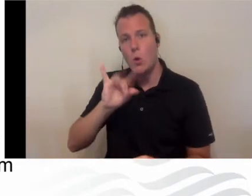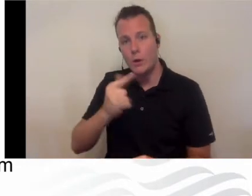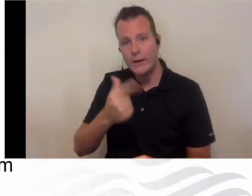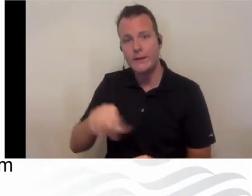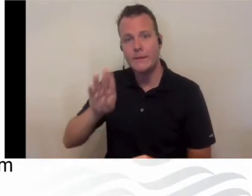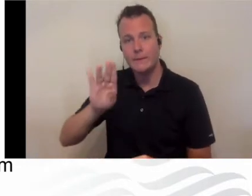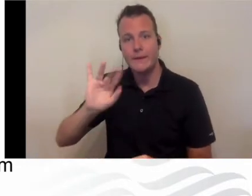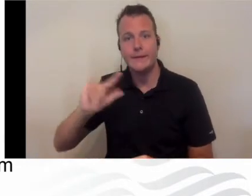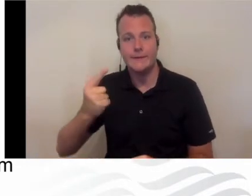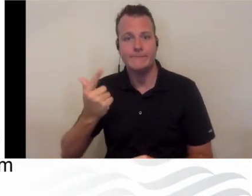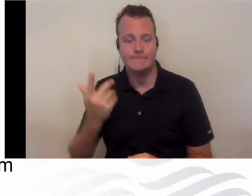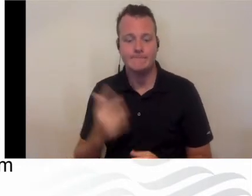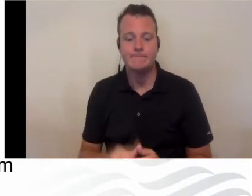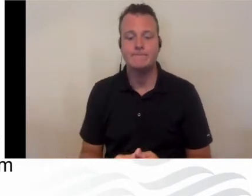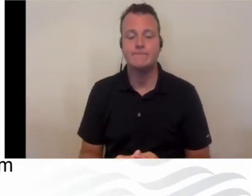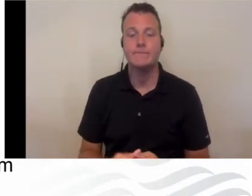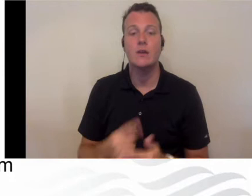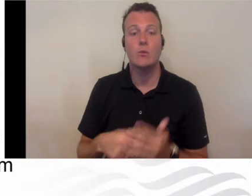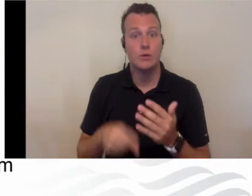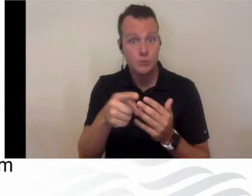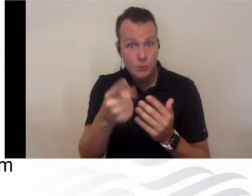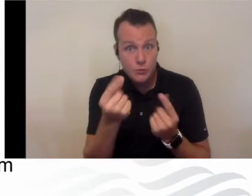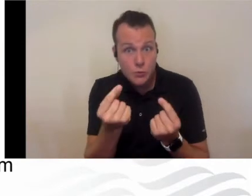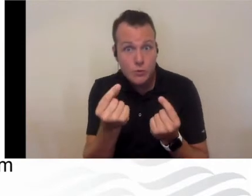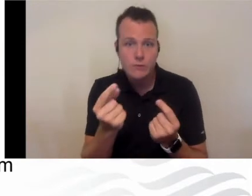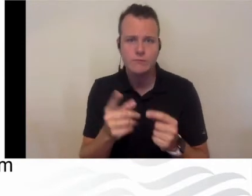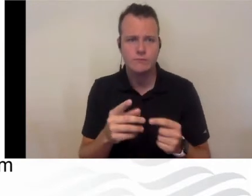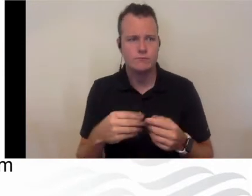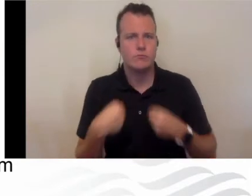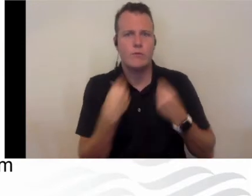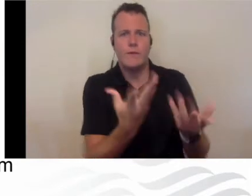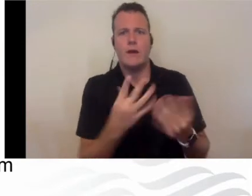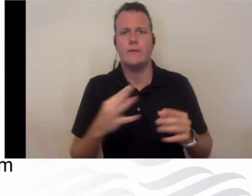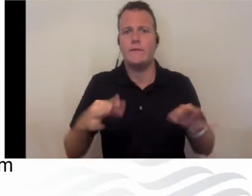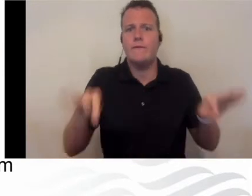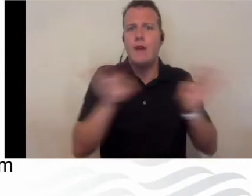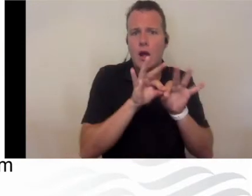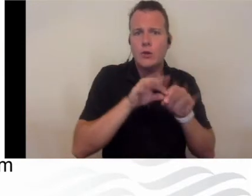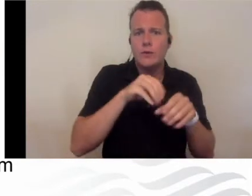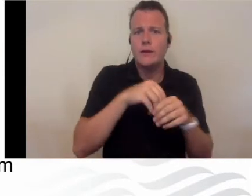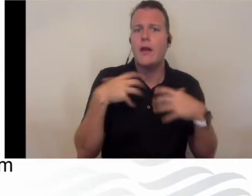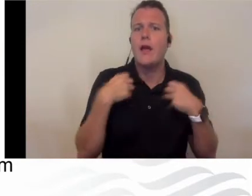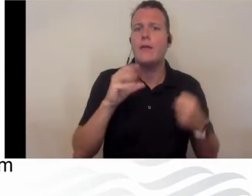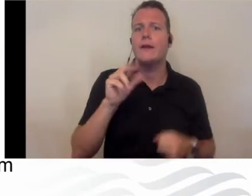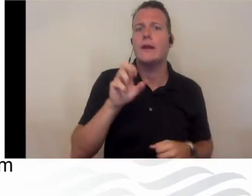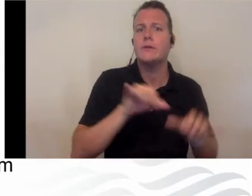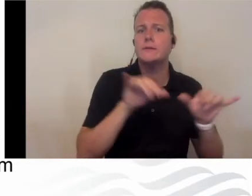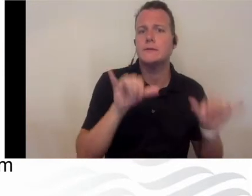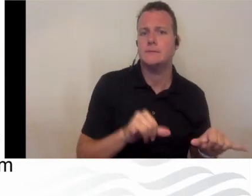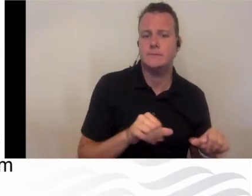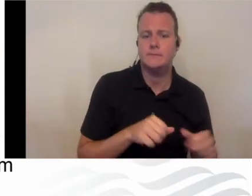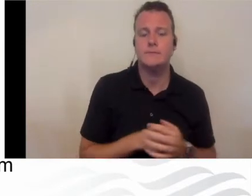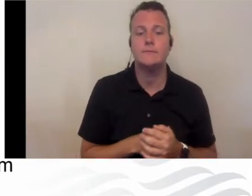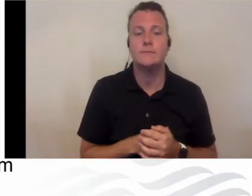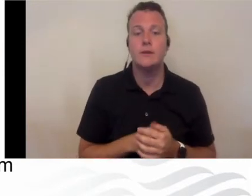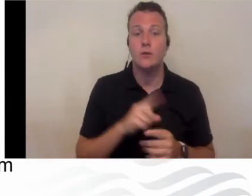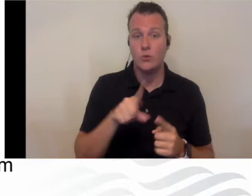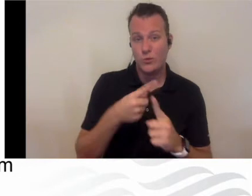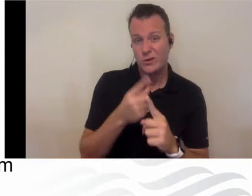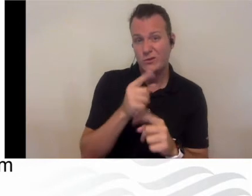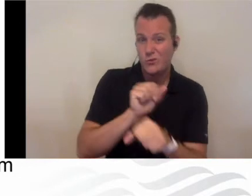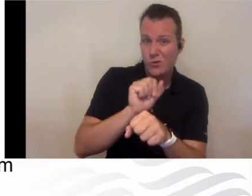do provides value in the healthcare system. Even though you might be working alone, when you look